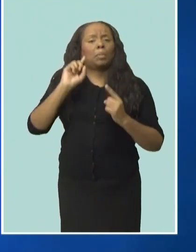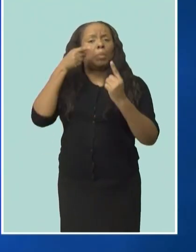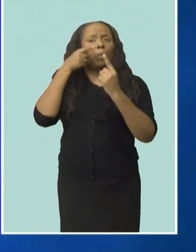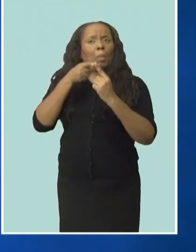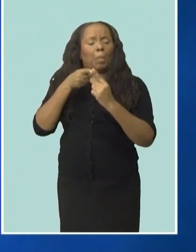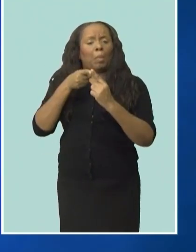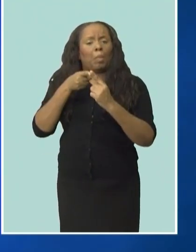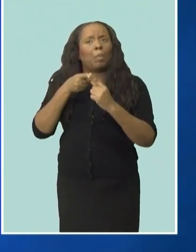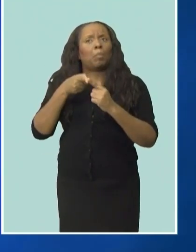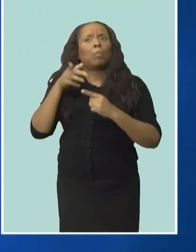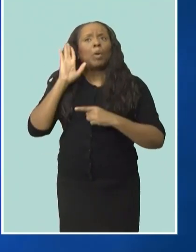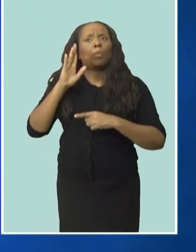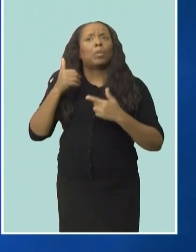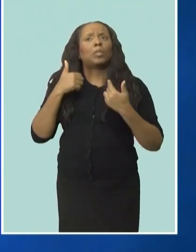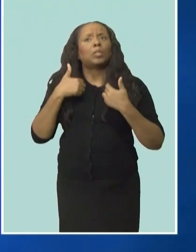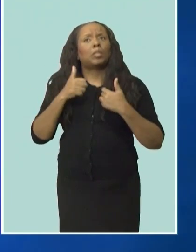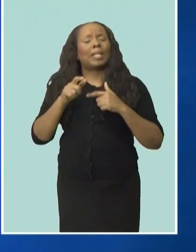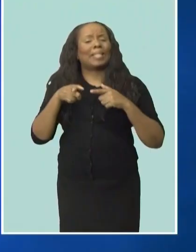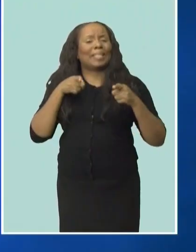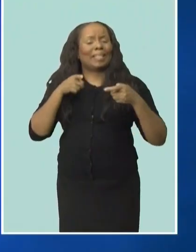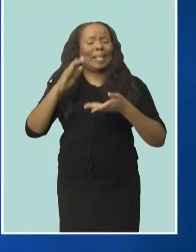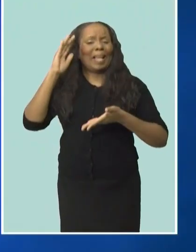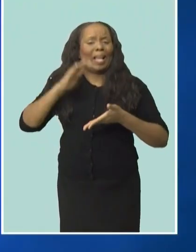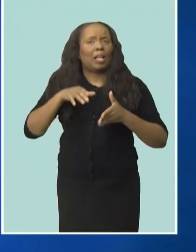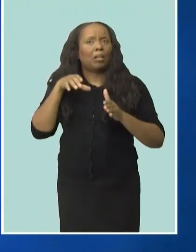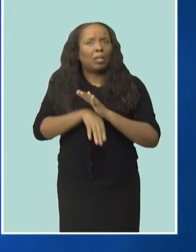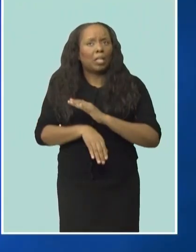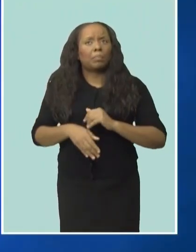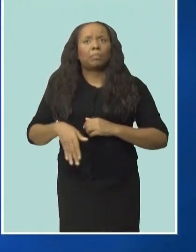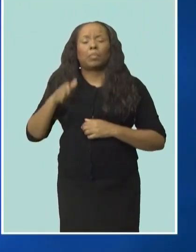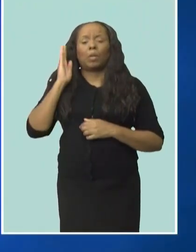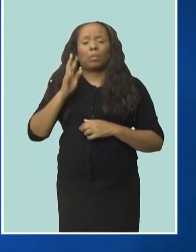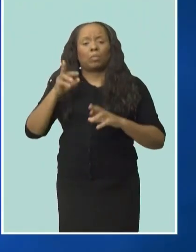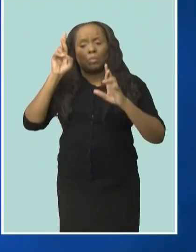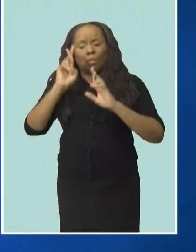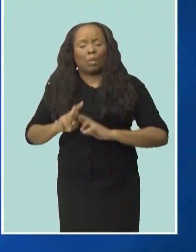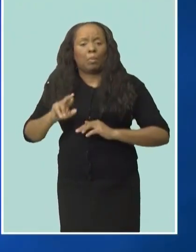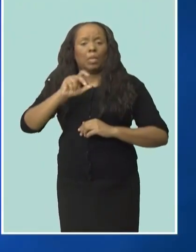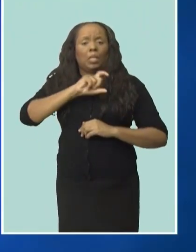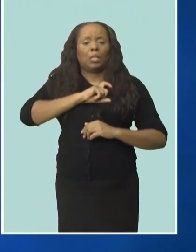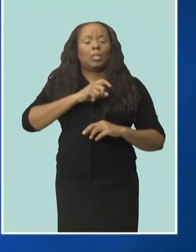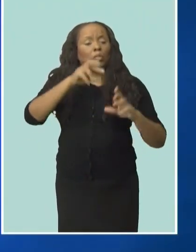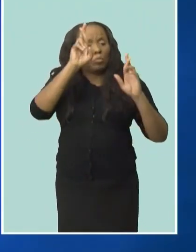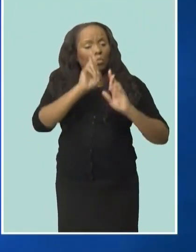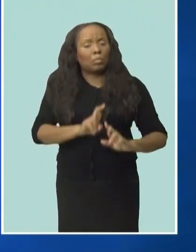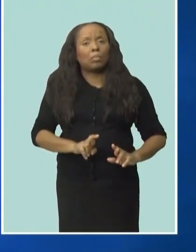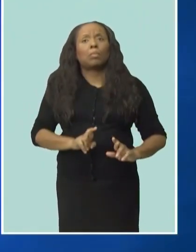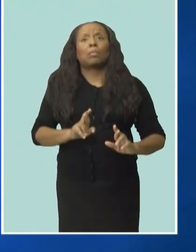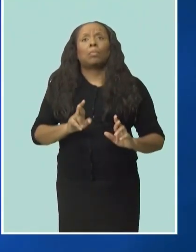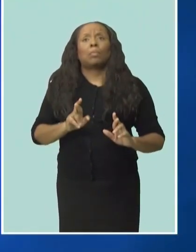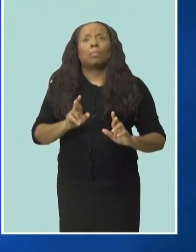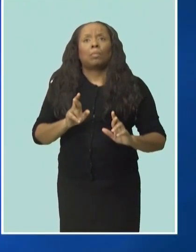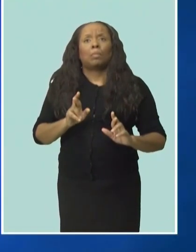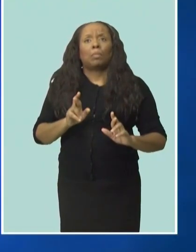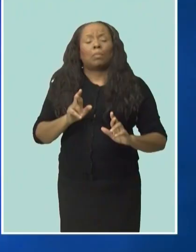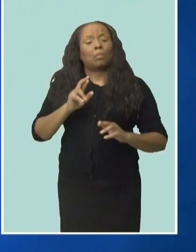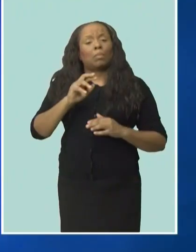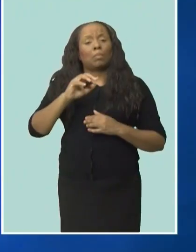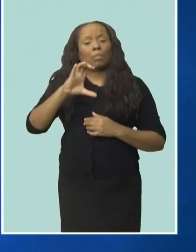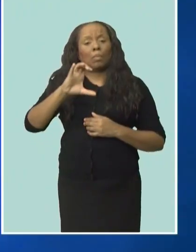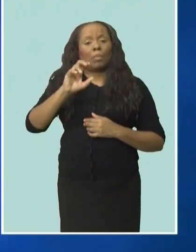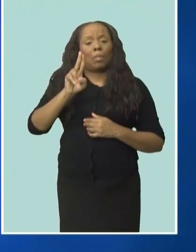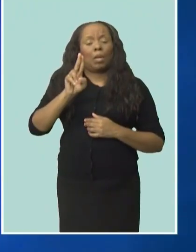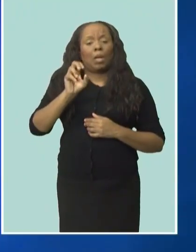promises, that we will attend to crime, that we will respect the police service, that we will respect the customs, and that we will respect the Barbados